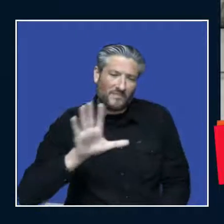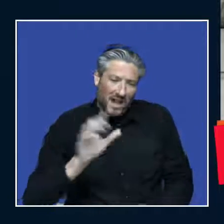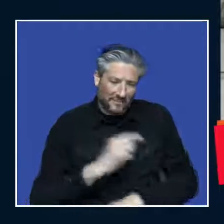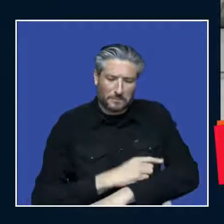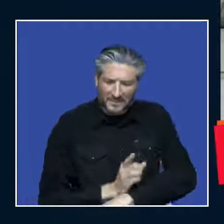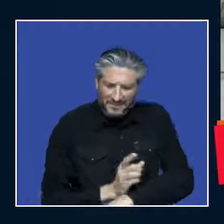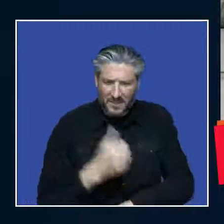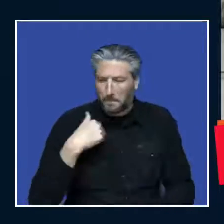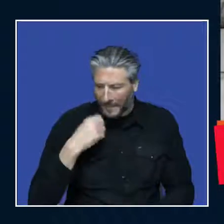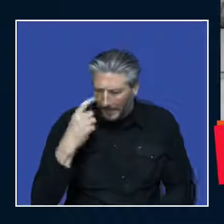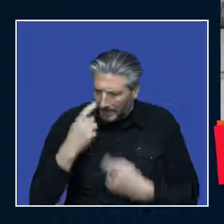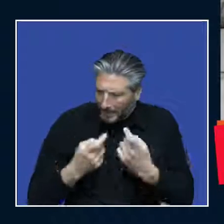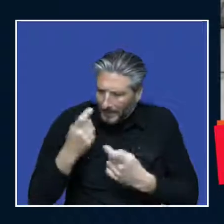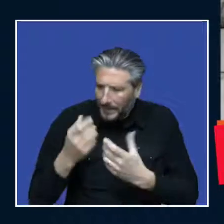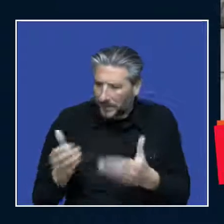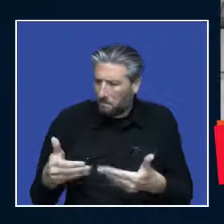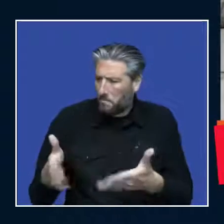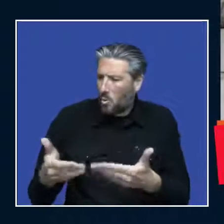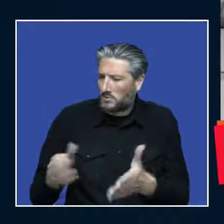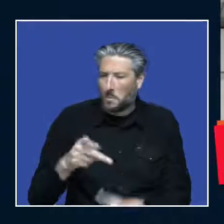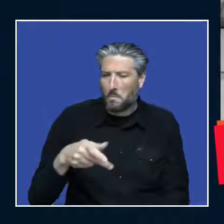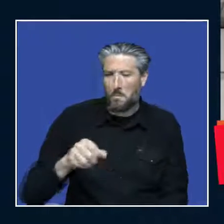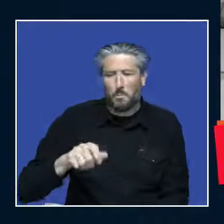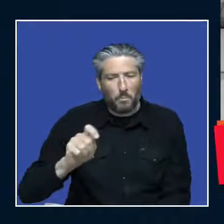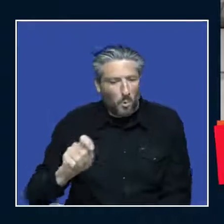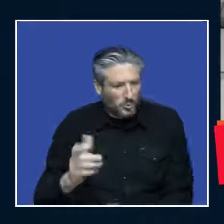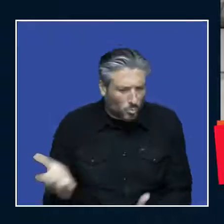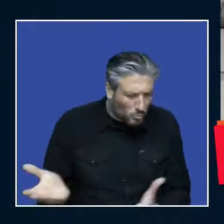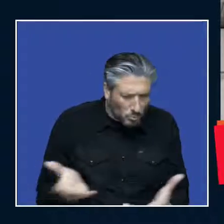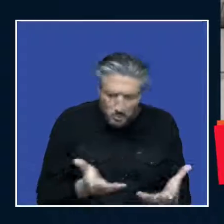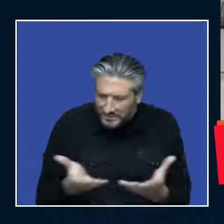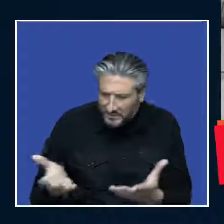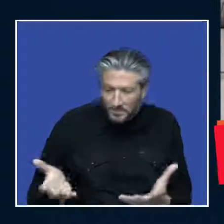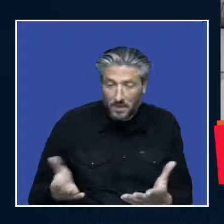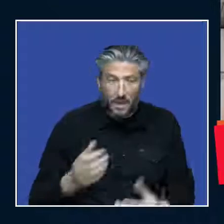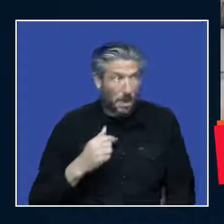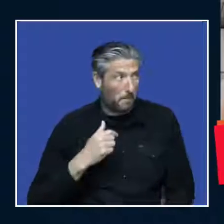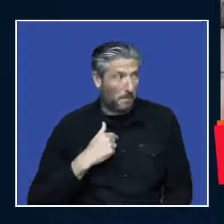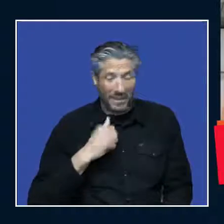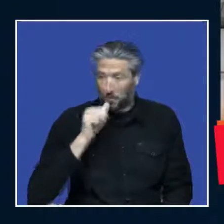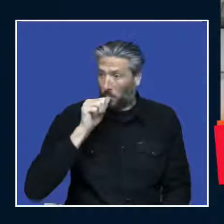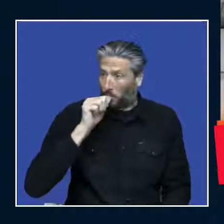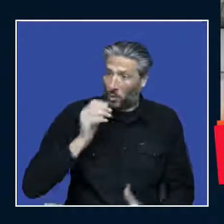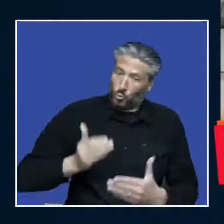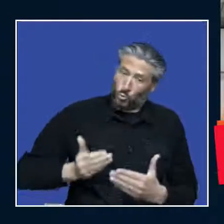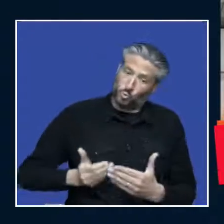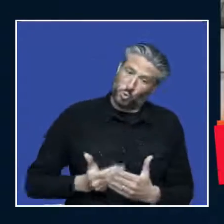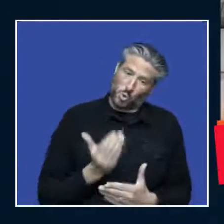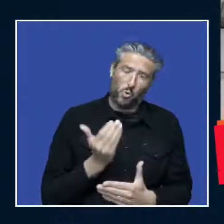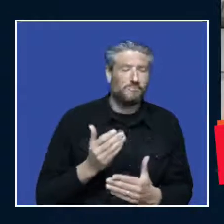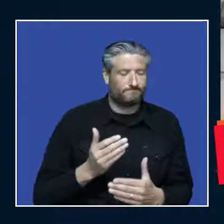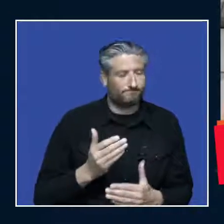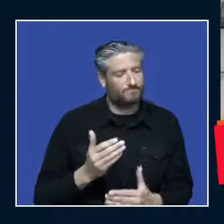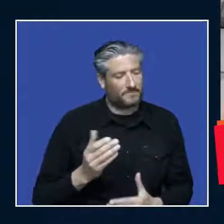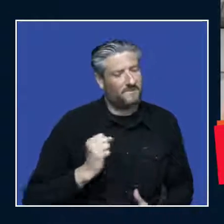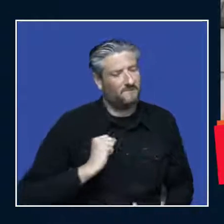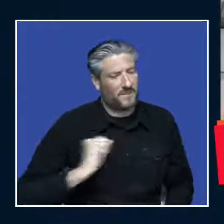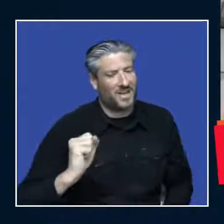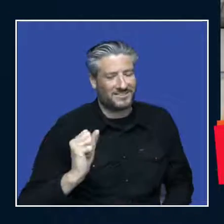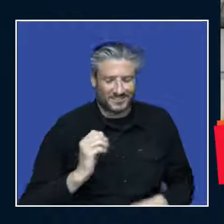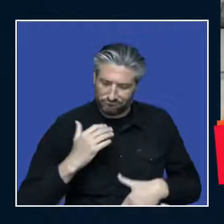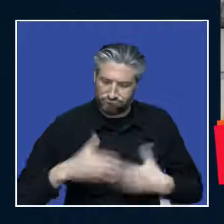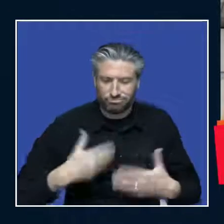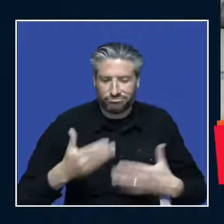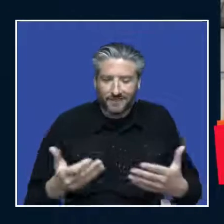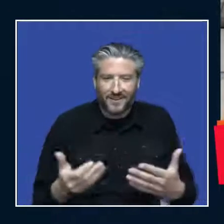But yeah, as a newbie, it was very, very fast. Wonderful. I loved how agnostic the whole